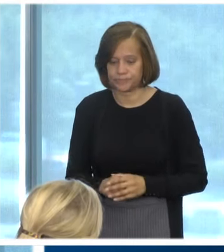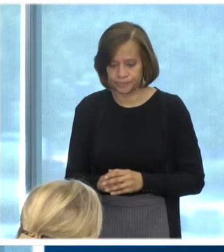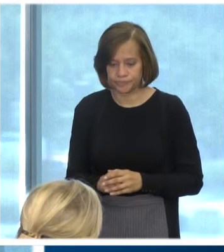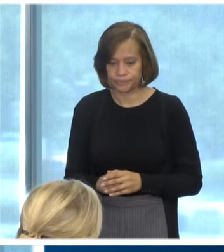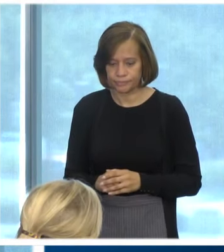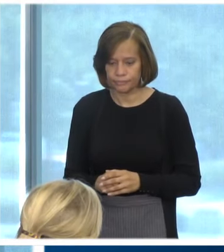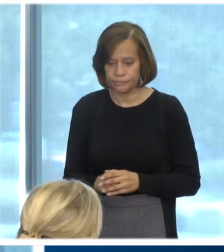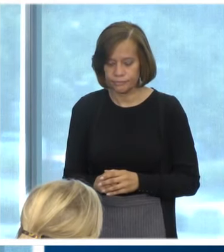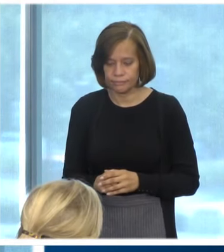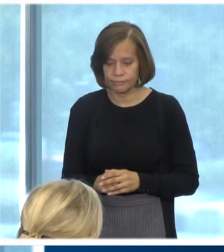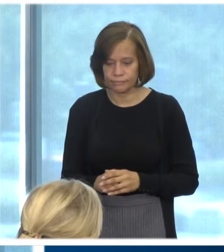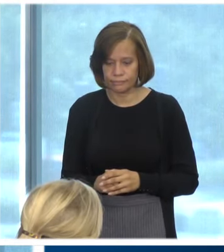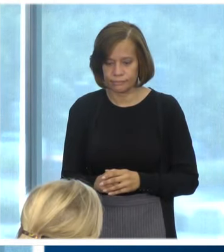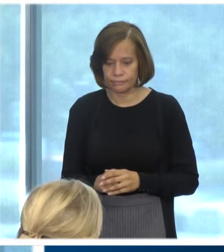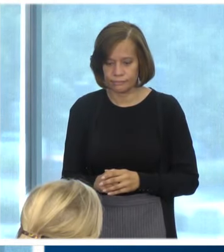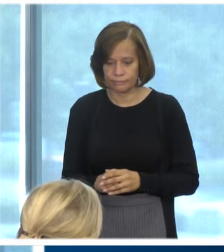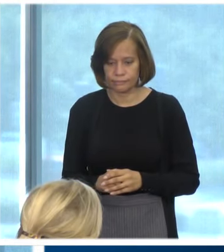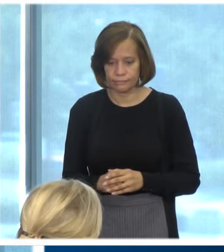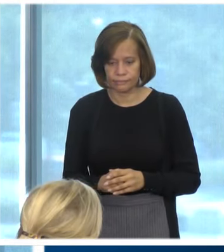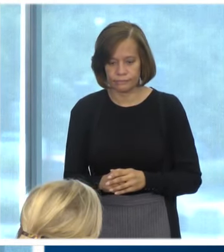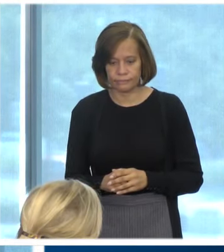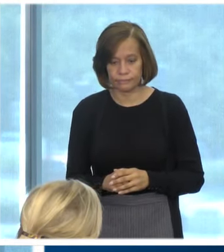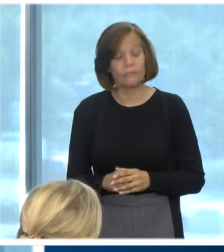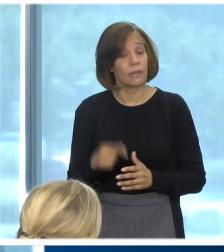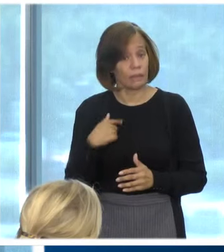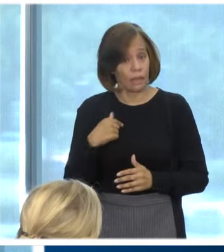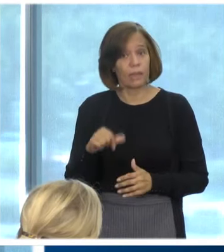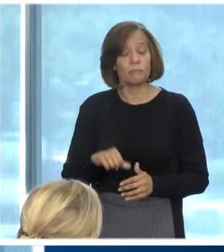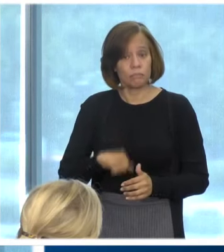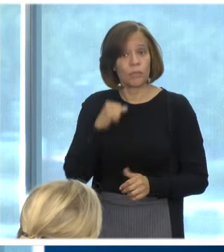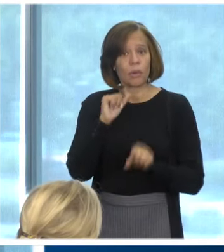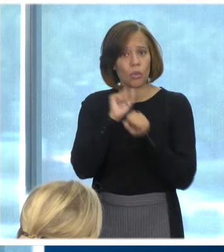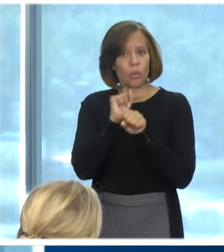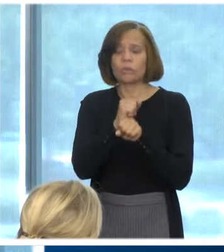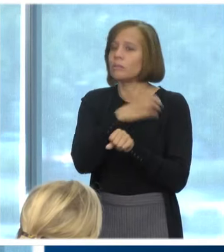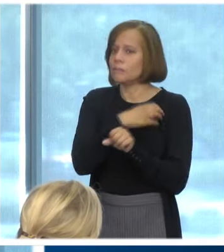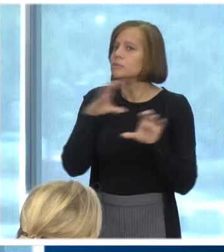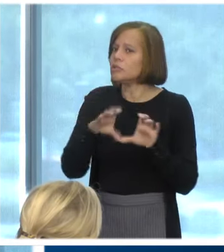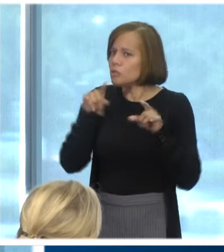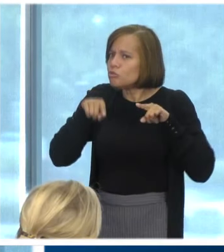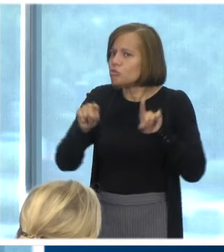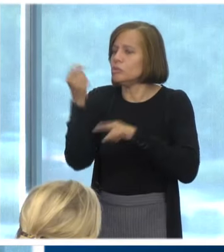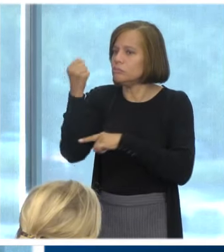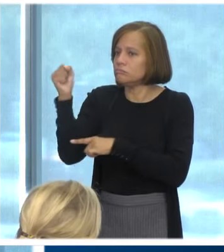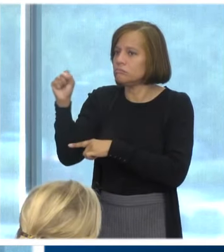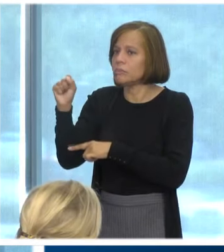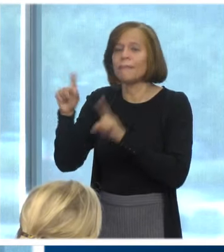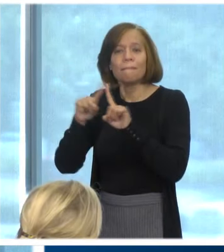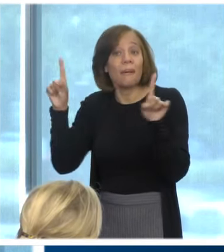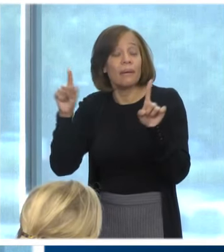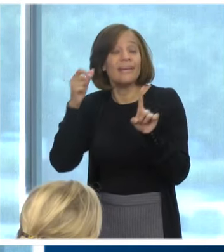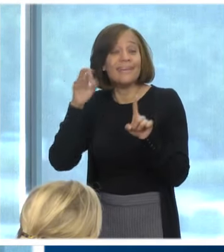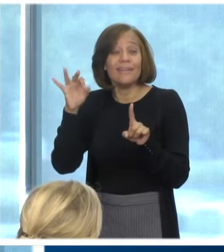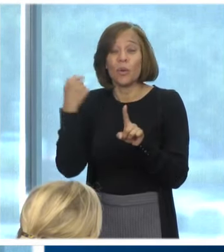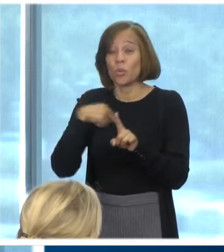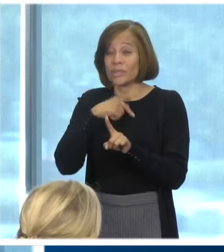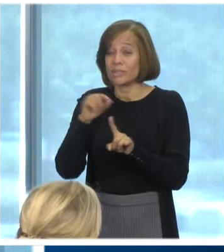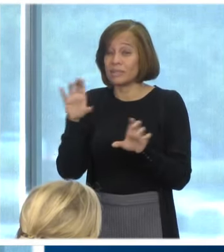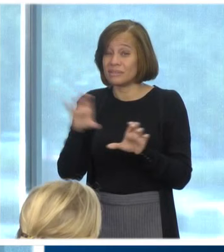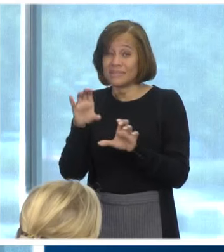of the work our personnel did under these protest activities, any situation where we fell short of our community's expectations